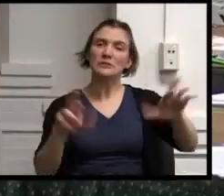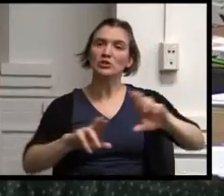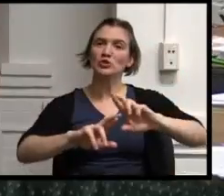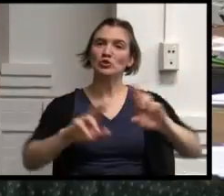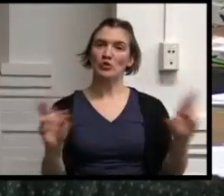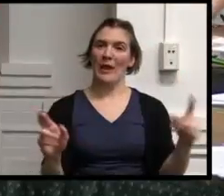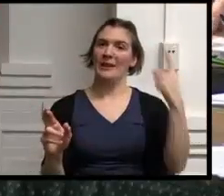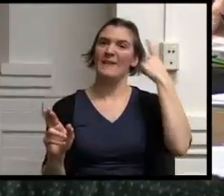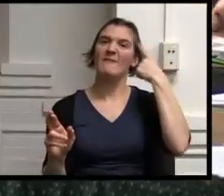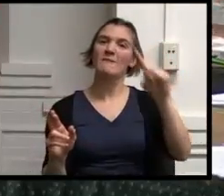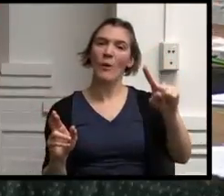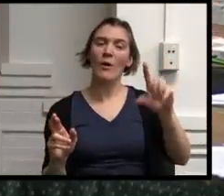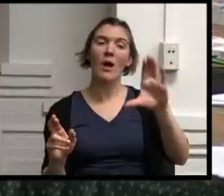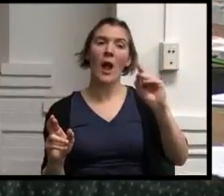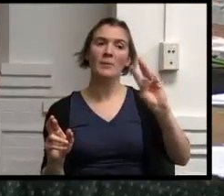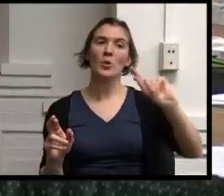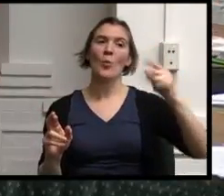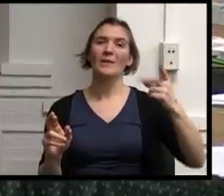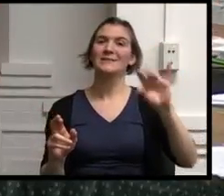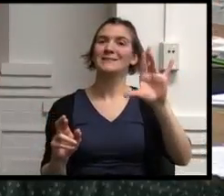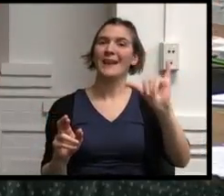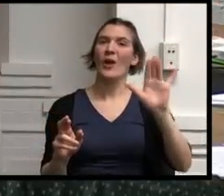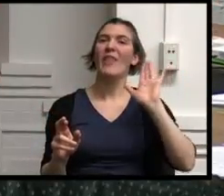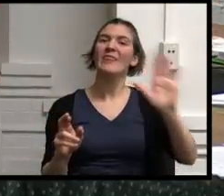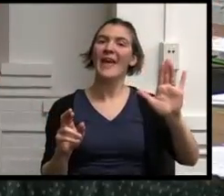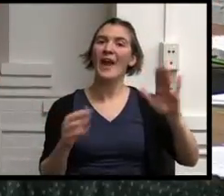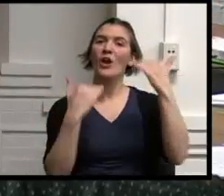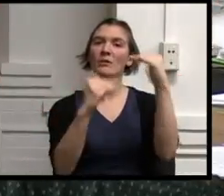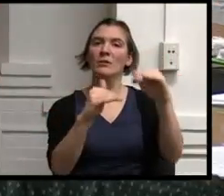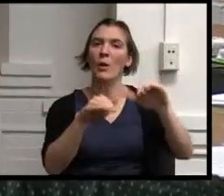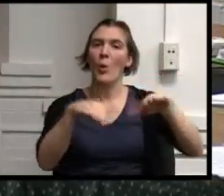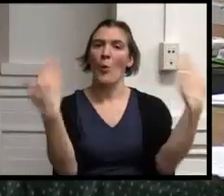easement and restrictions for Commonwealth Dairy.